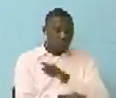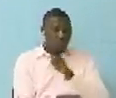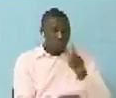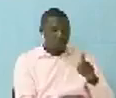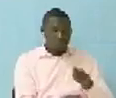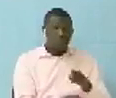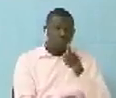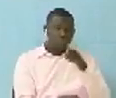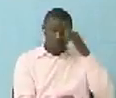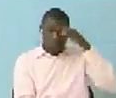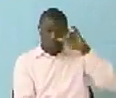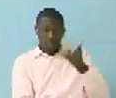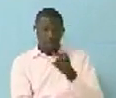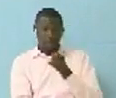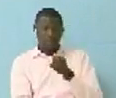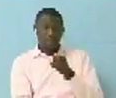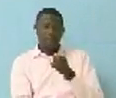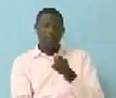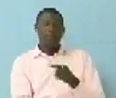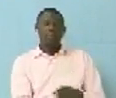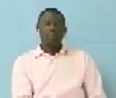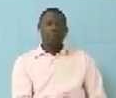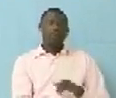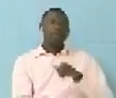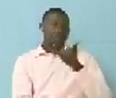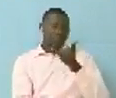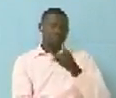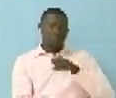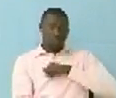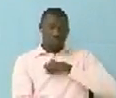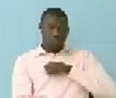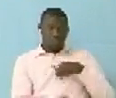agree? For my own part, yes, I deal with the president.